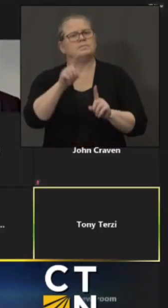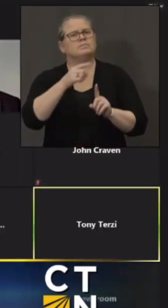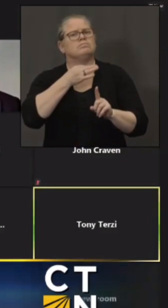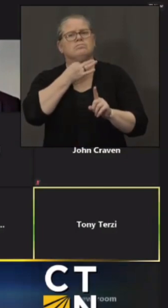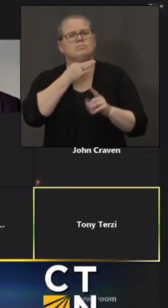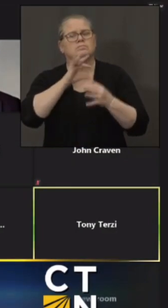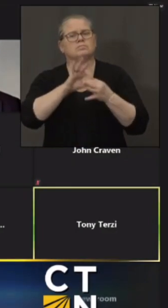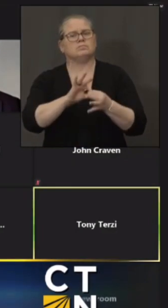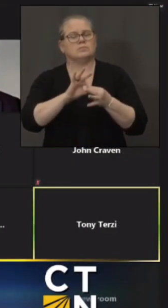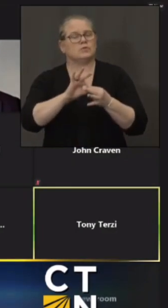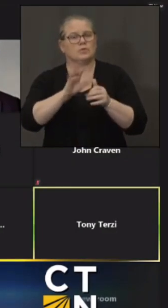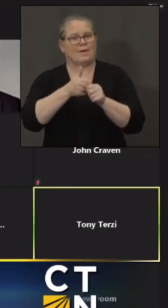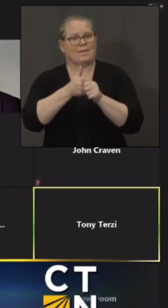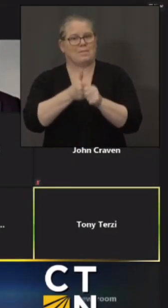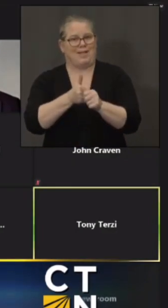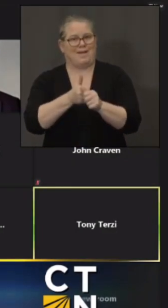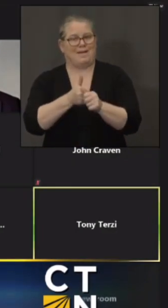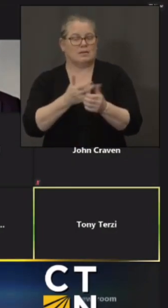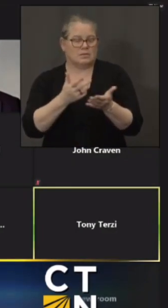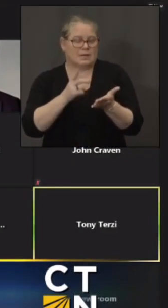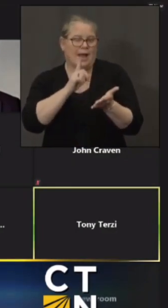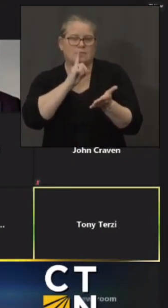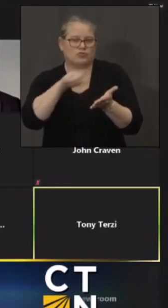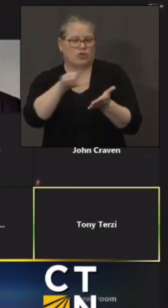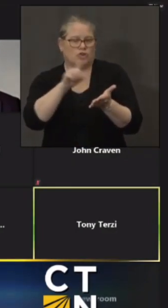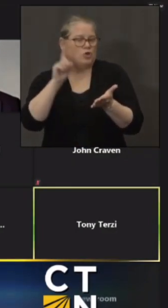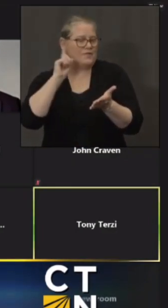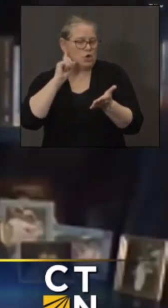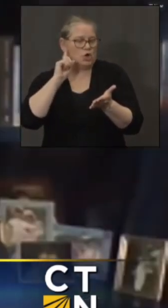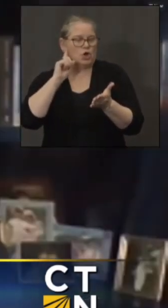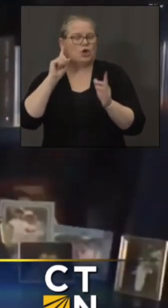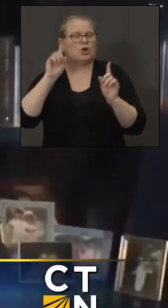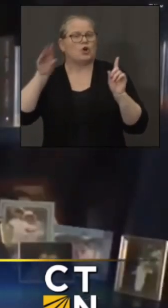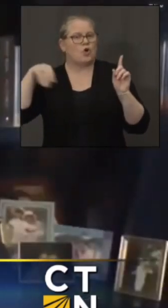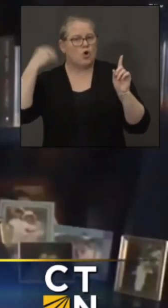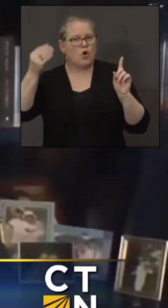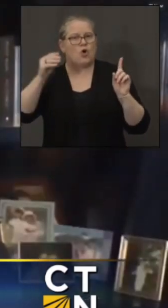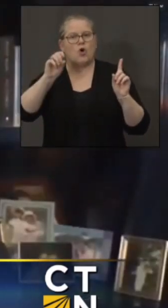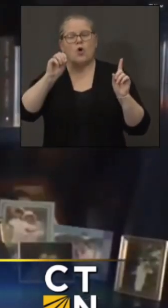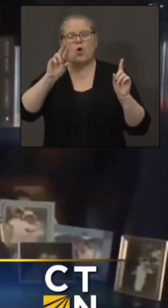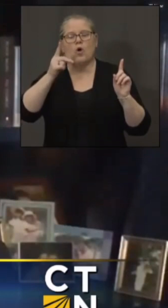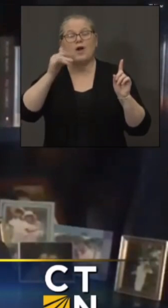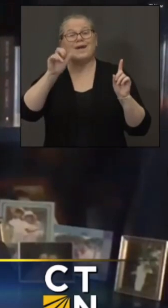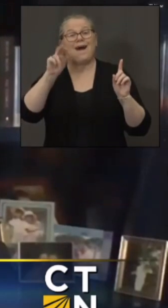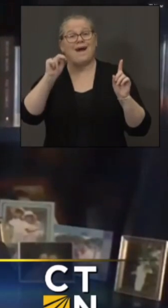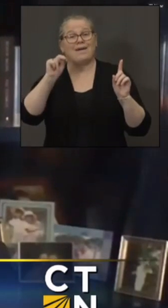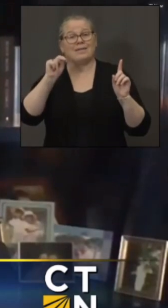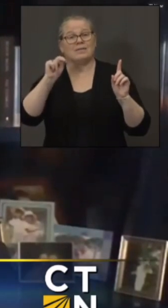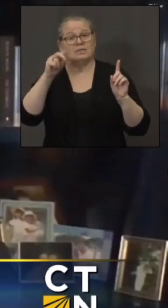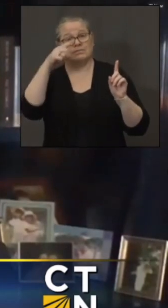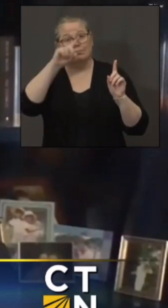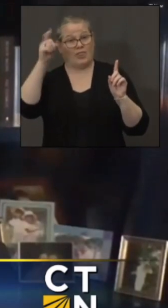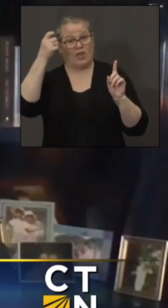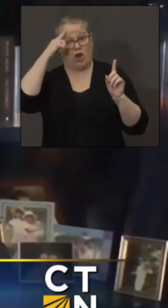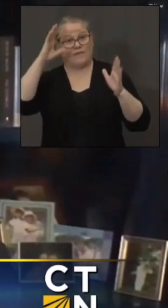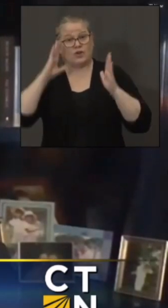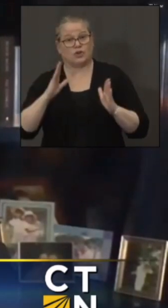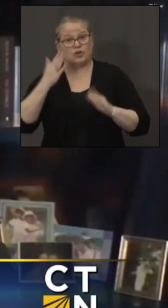as you all have heard, in Oregon, the governor has essentially encouraged folks to